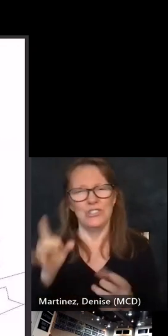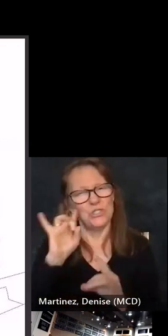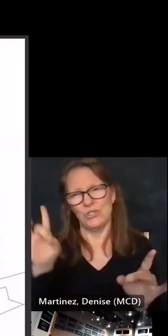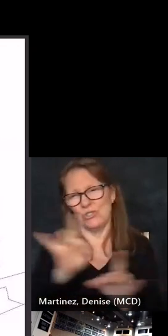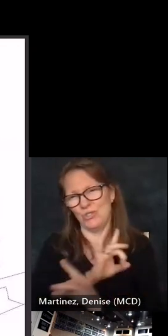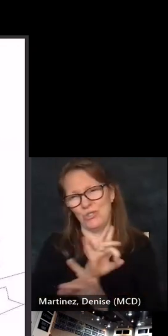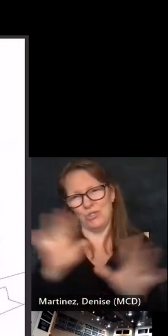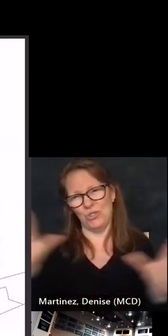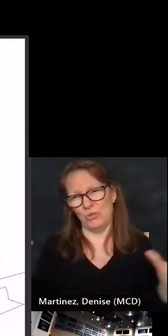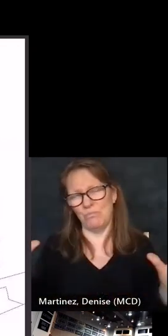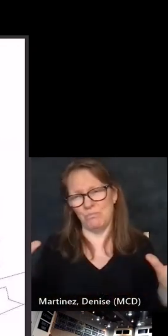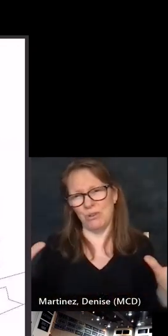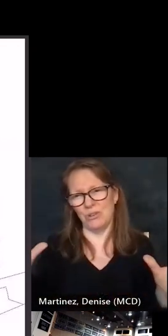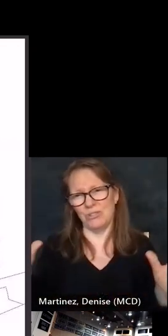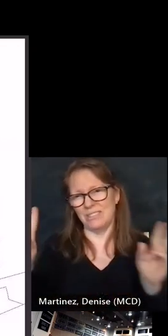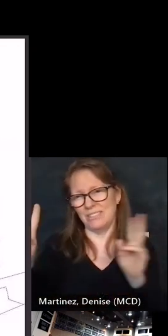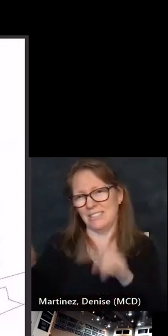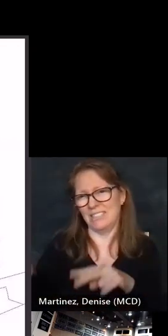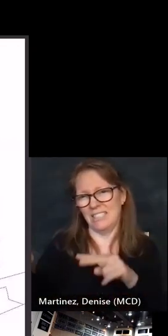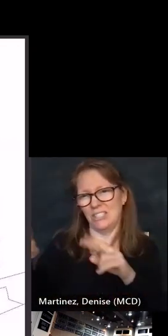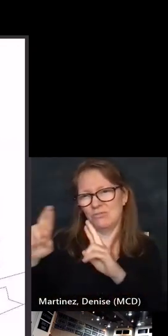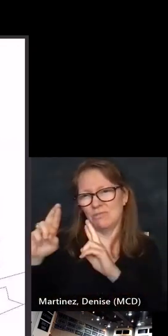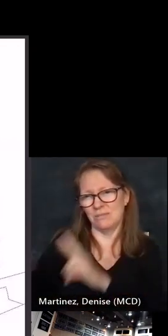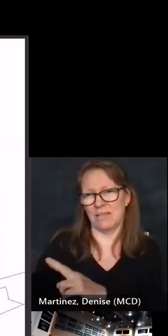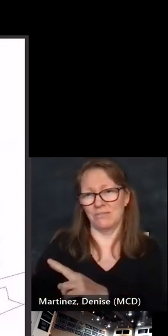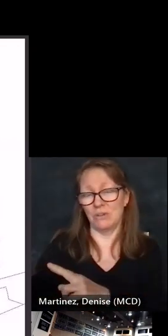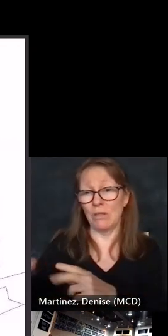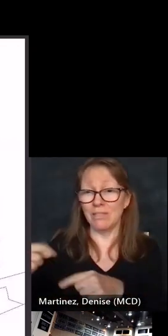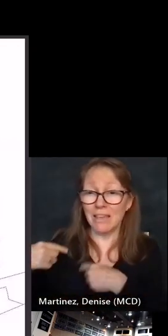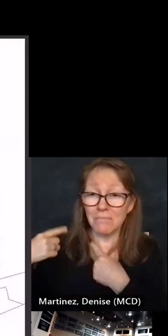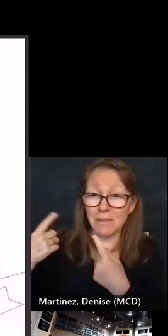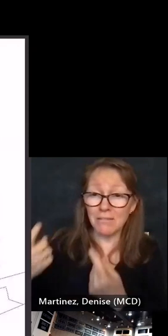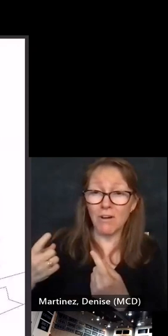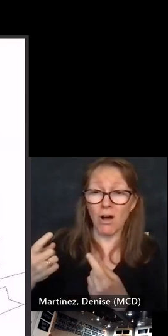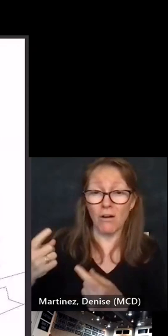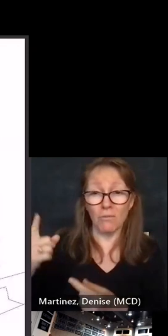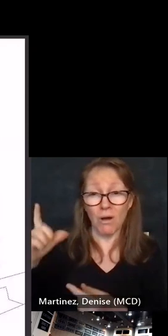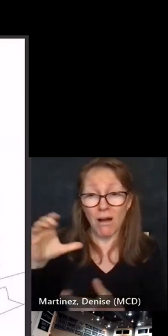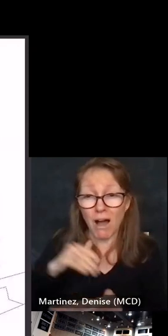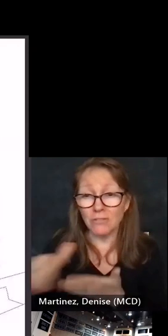It sucks for the people that have been involved and spent hundreds, if not thousands of hours of their